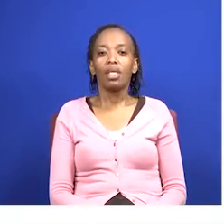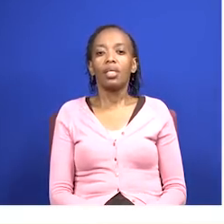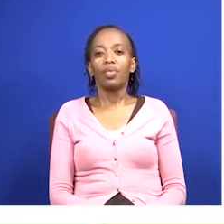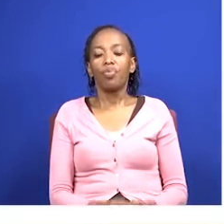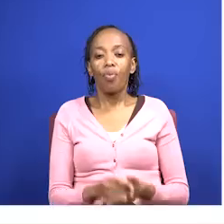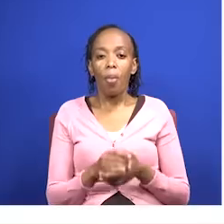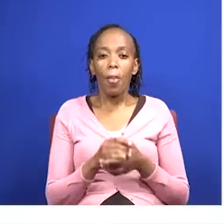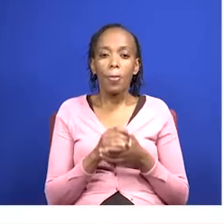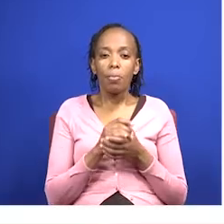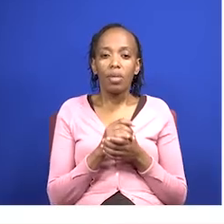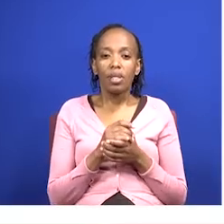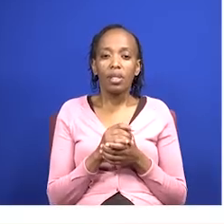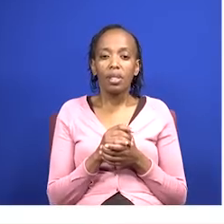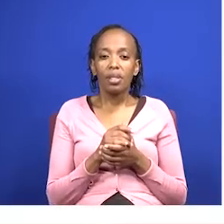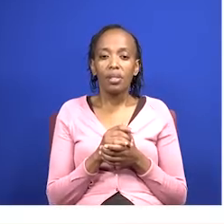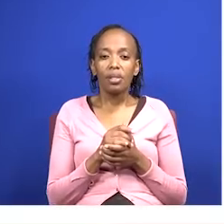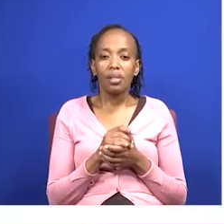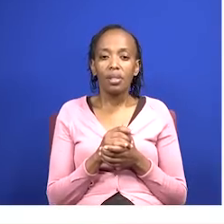It will be like this.